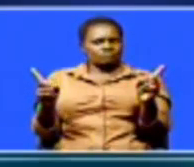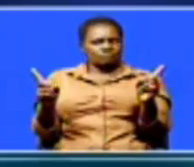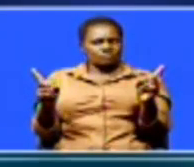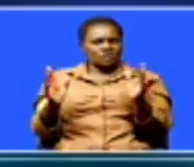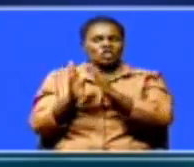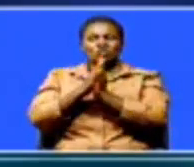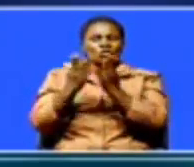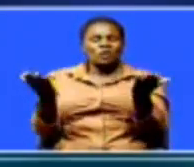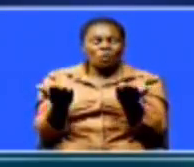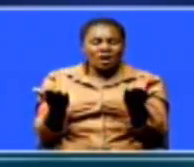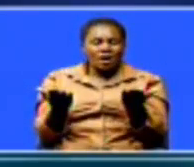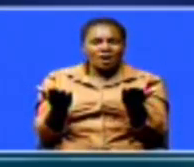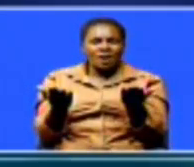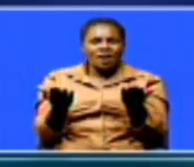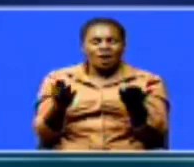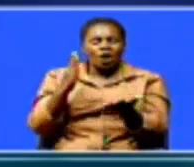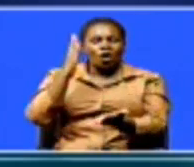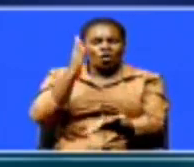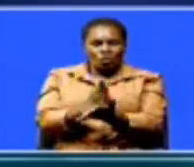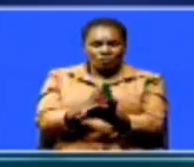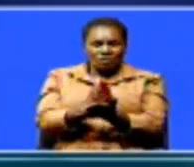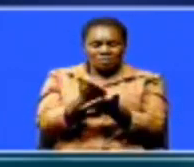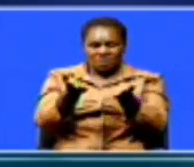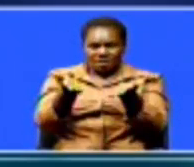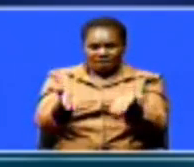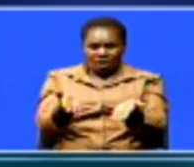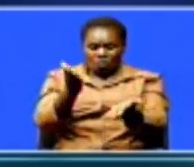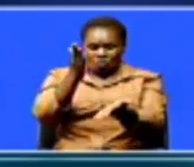What's the story and then? I would like to also confirm,